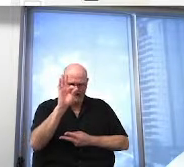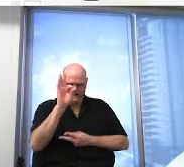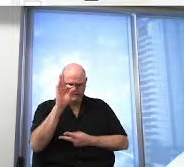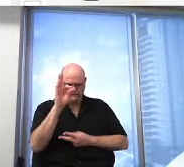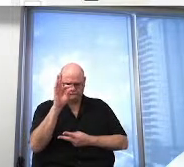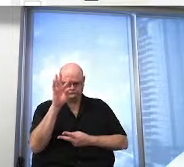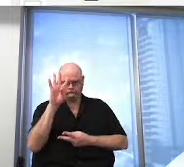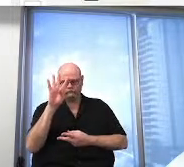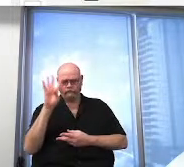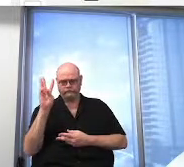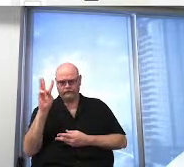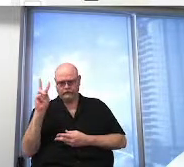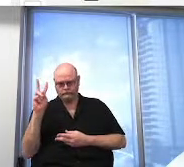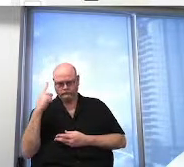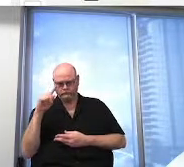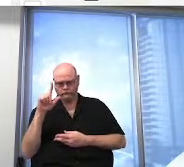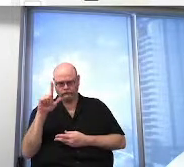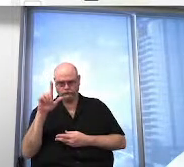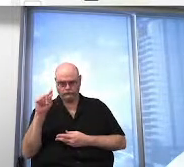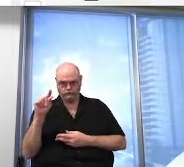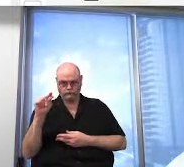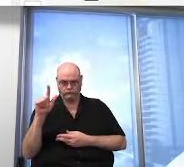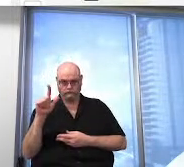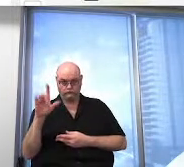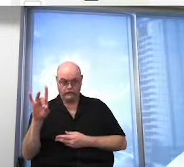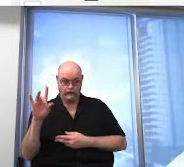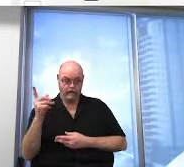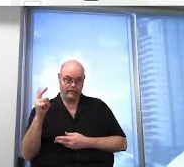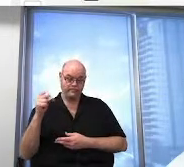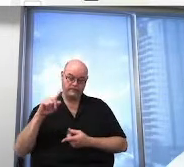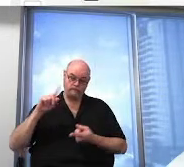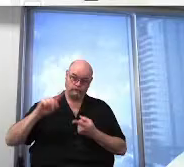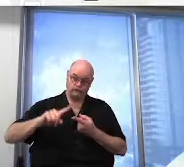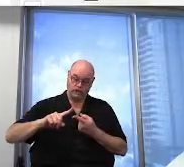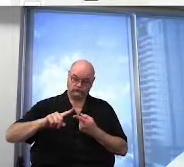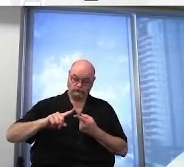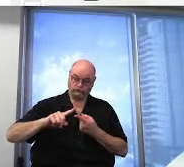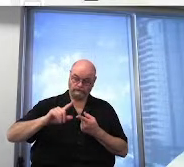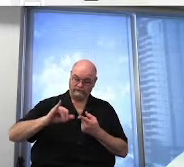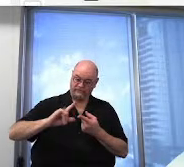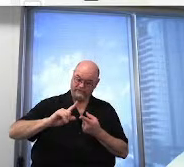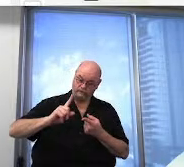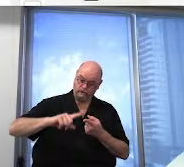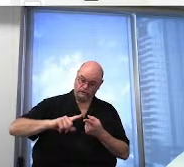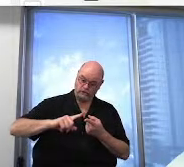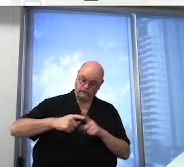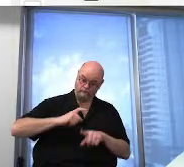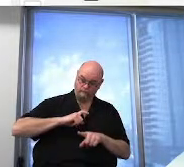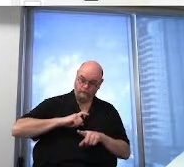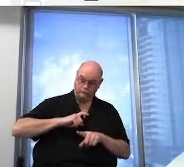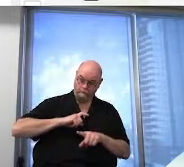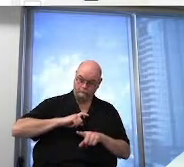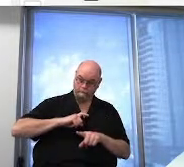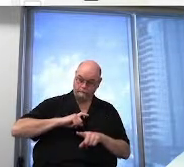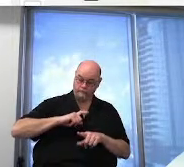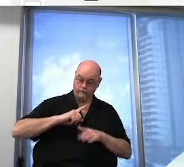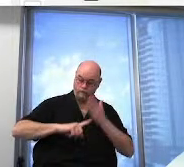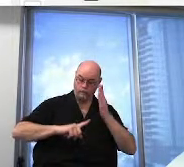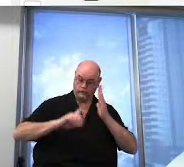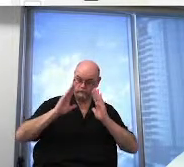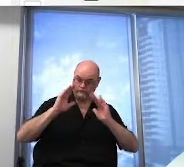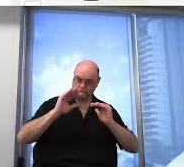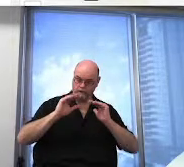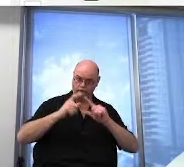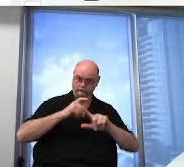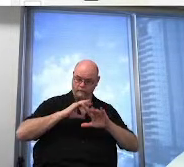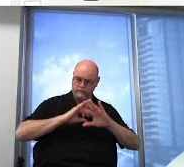and 462 for 2028. And then you have reduction. Is that reduction from what you